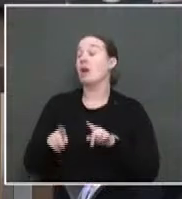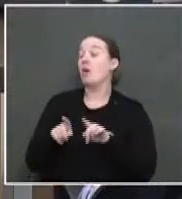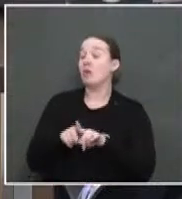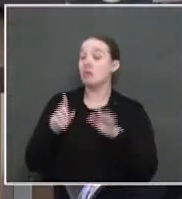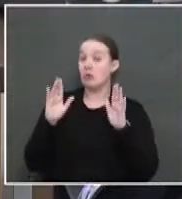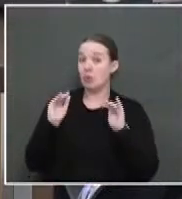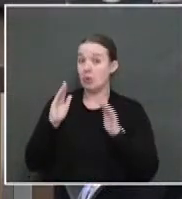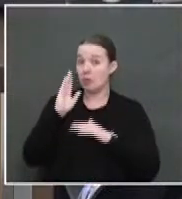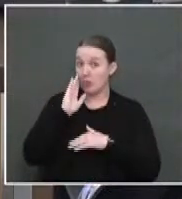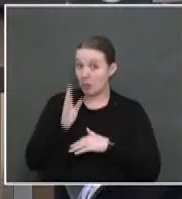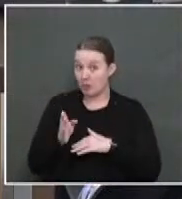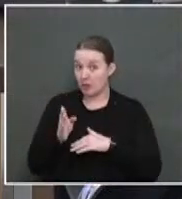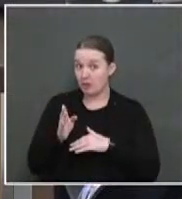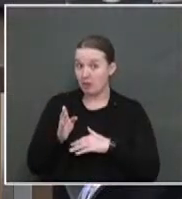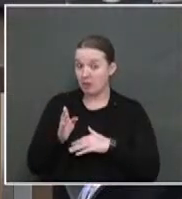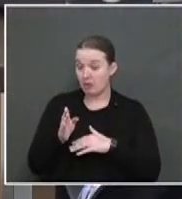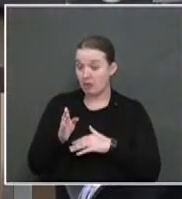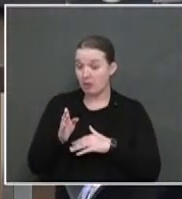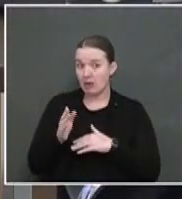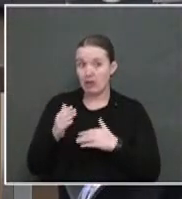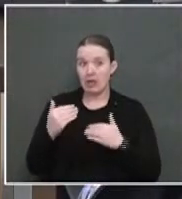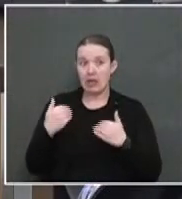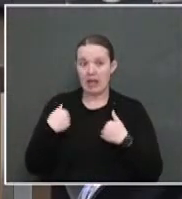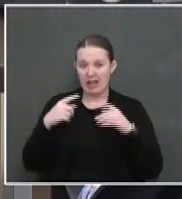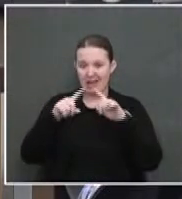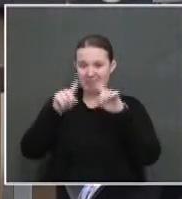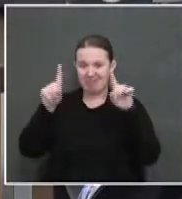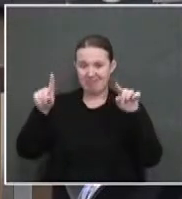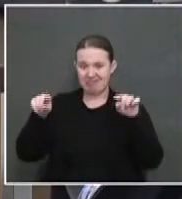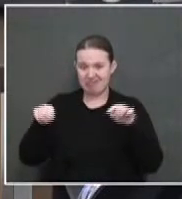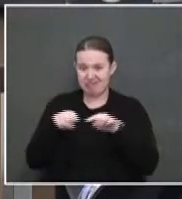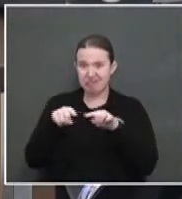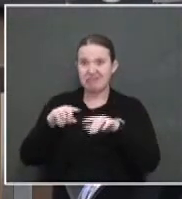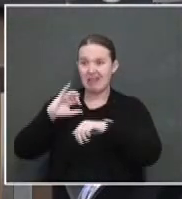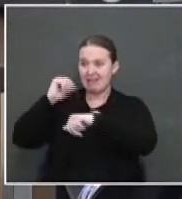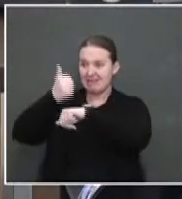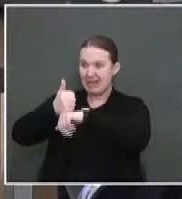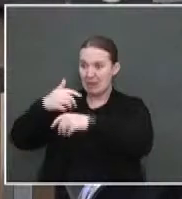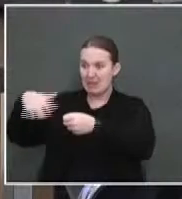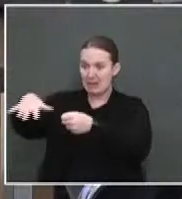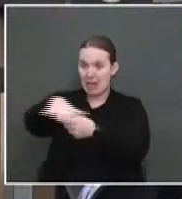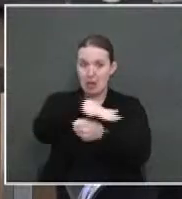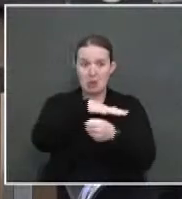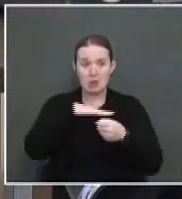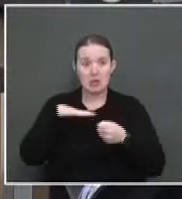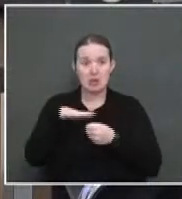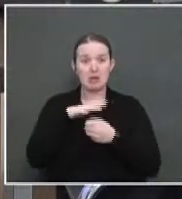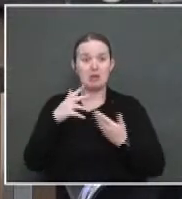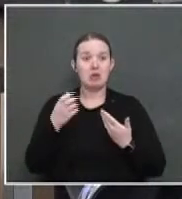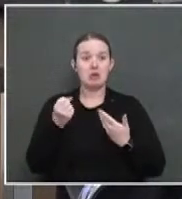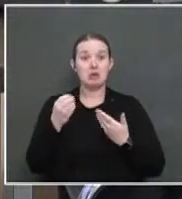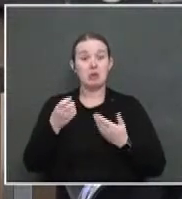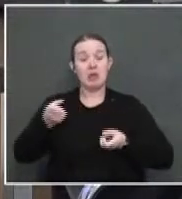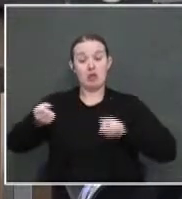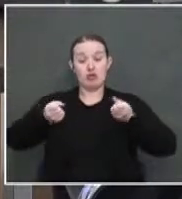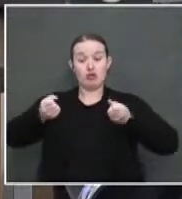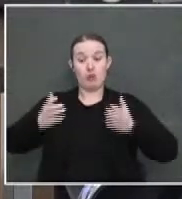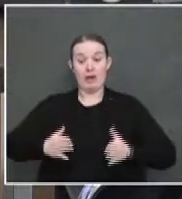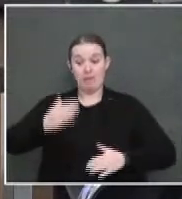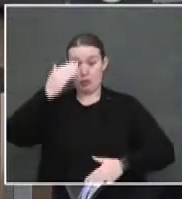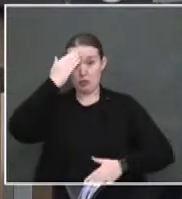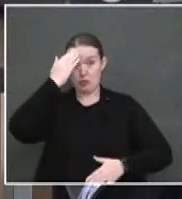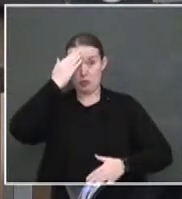hope that there's going to be some signage around these areas as well, so that we can let these truck drivers